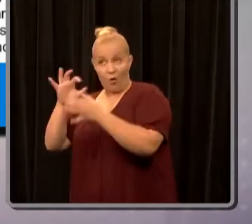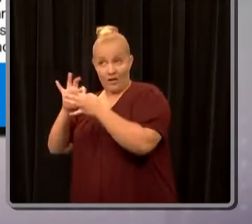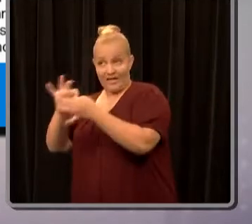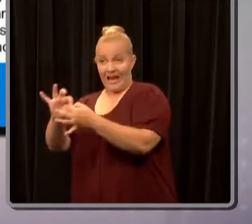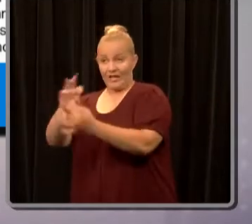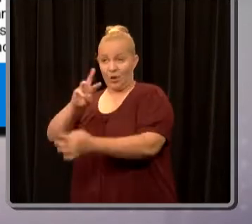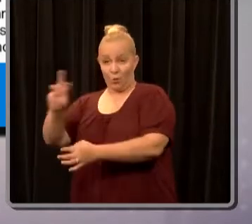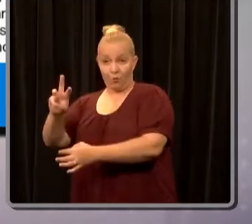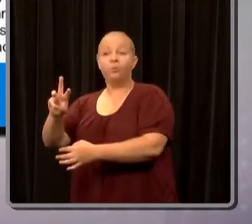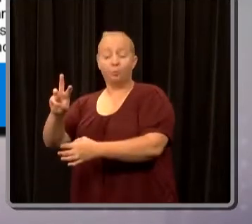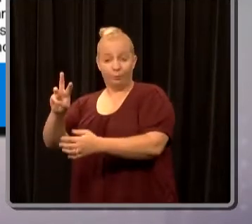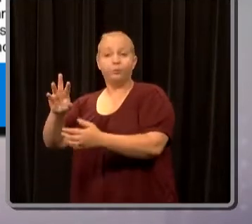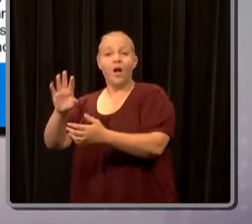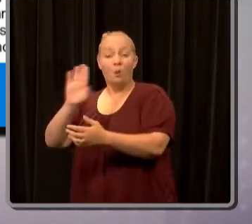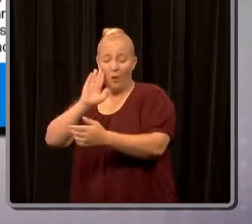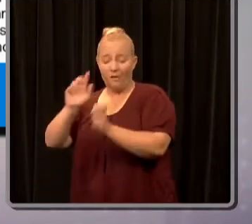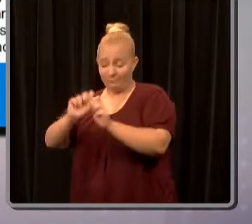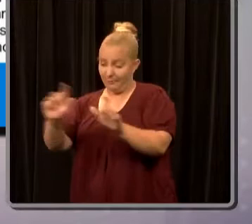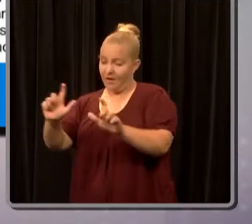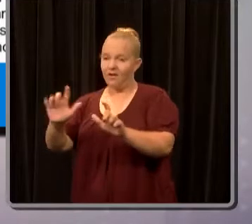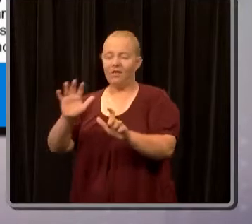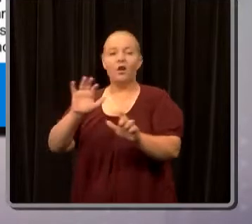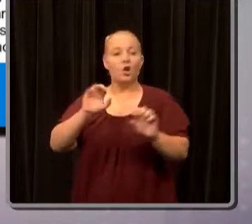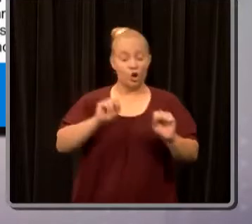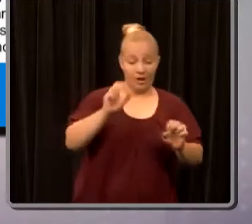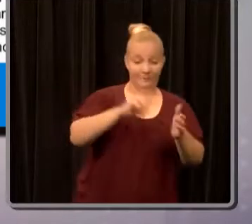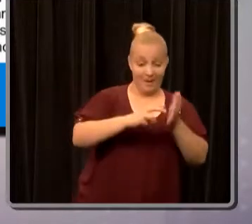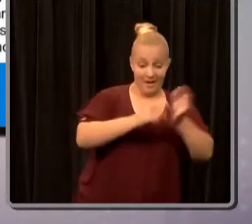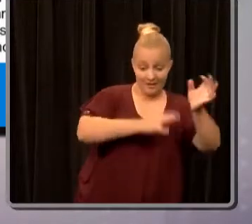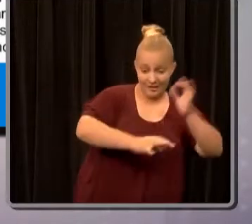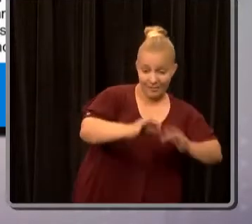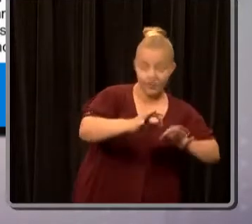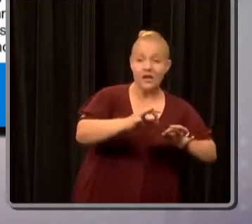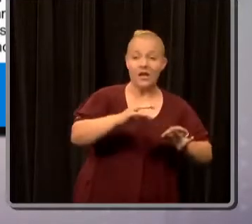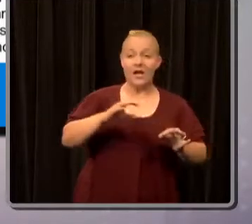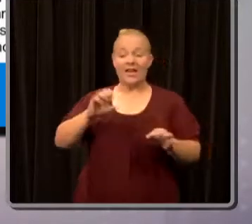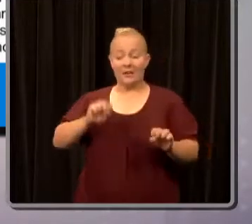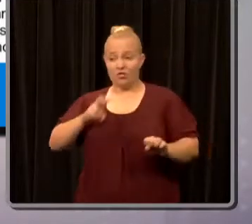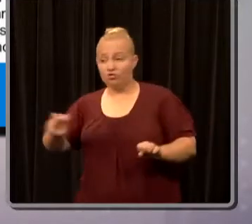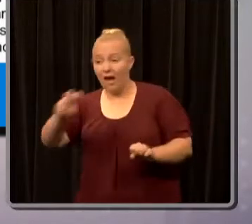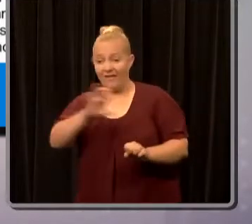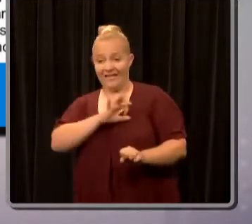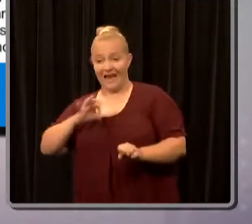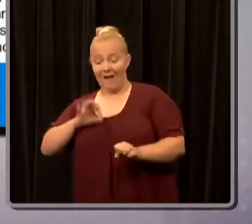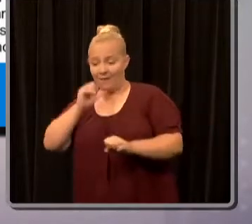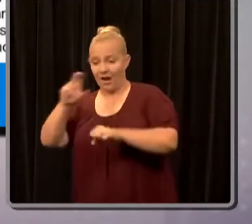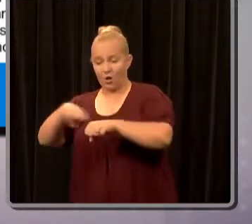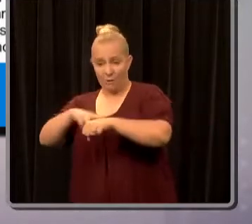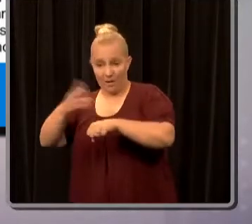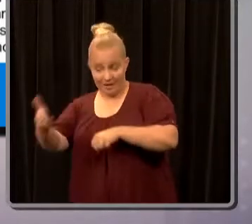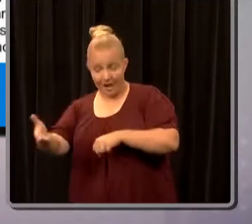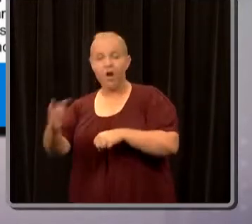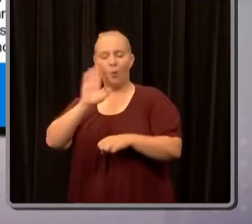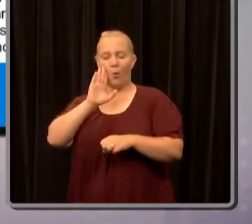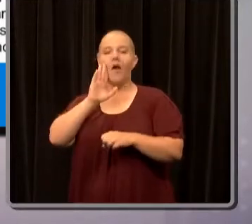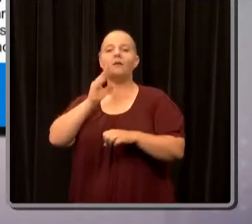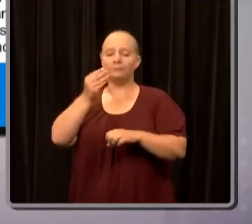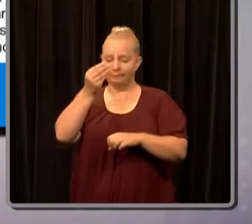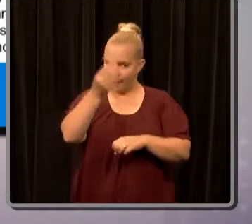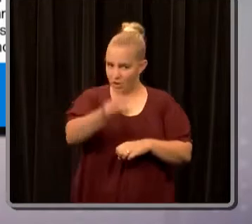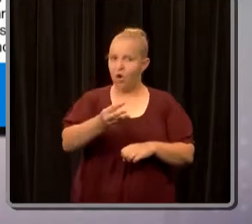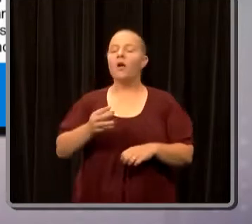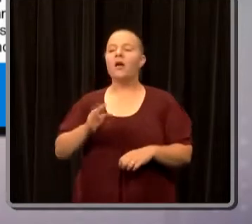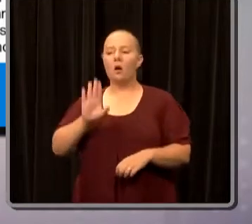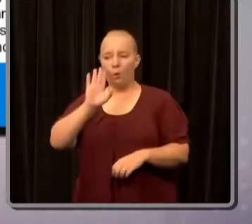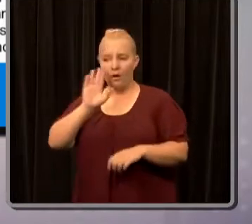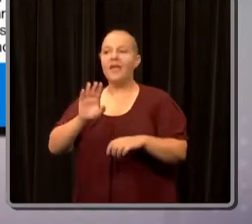going to see that. So that could be a substitute teacher in the building. That could be an itinerant staff member that maybe is normally in that building. They're going to be notified. There's